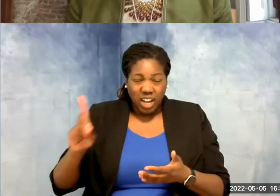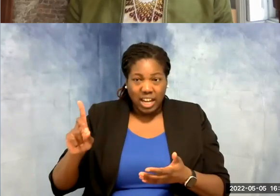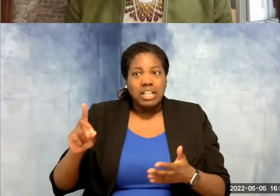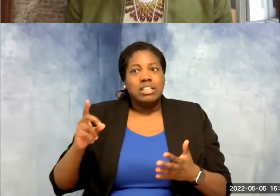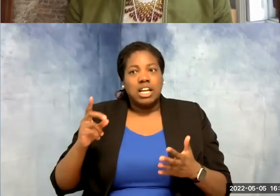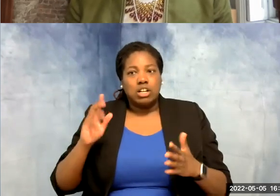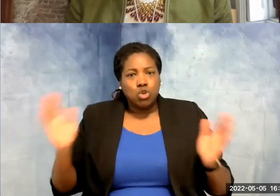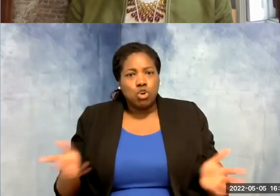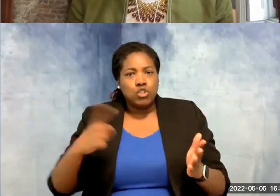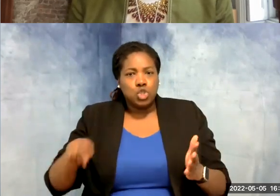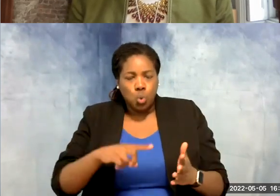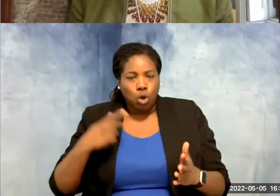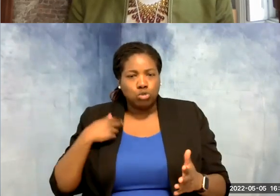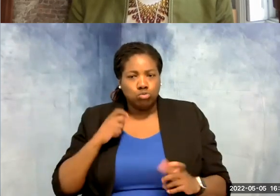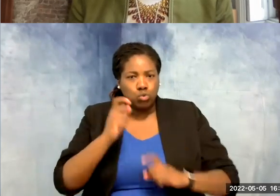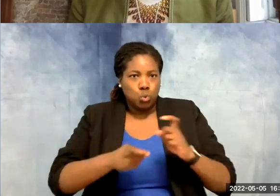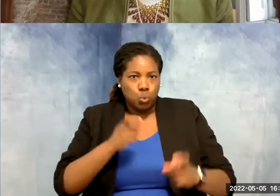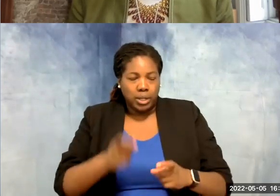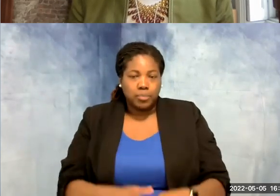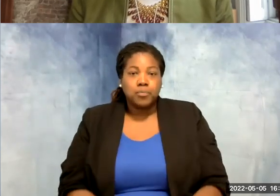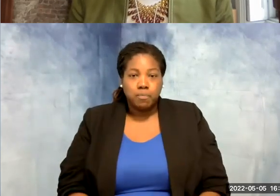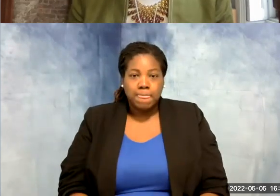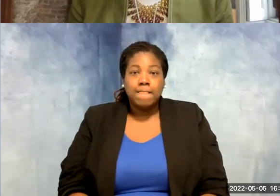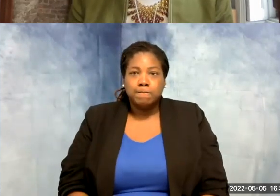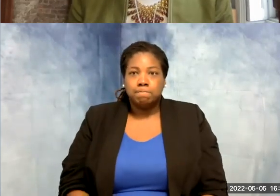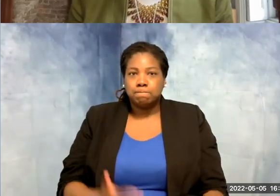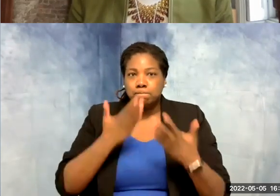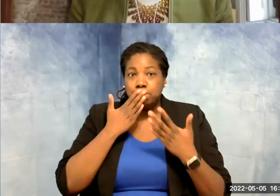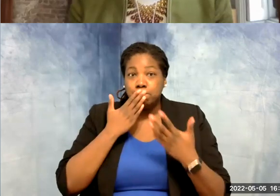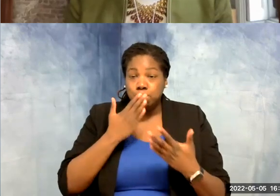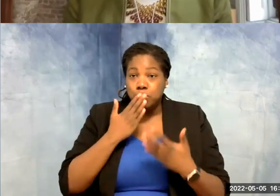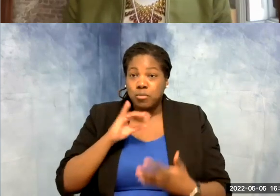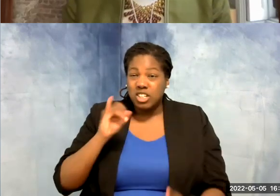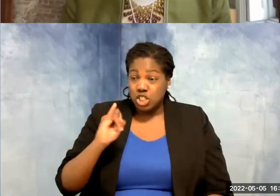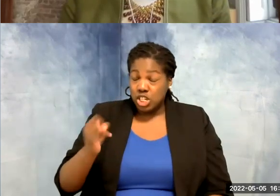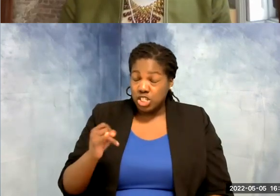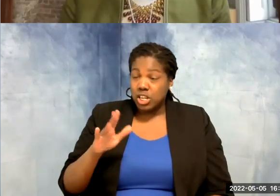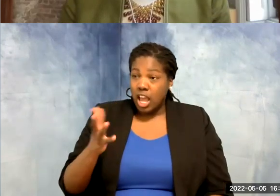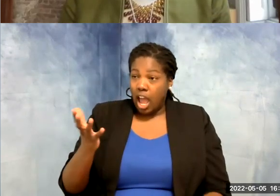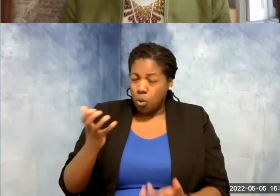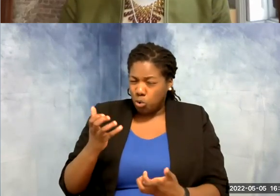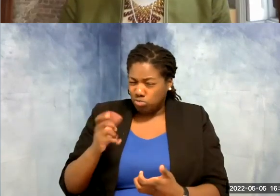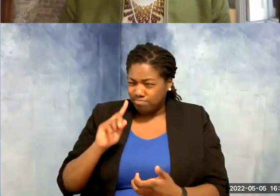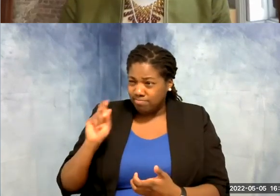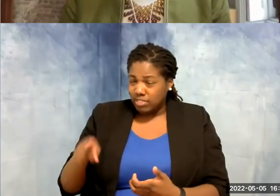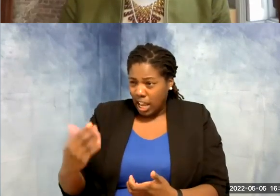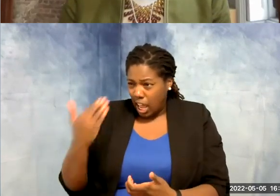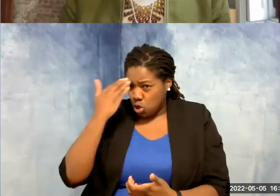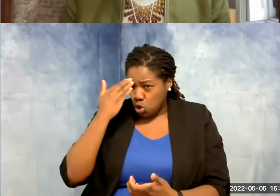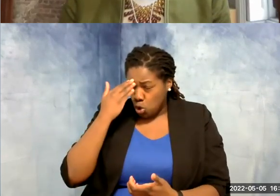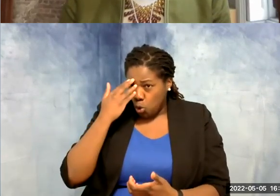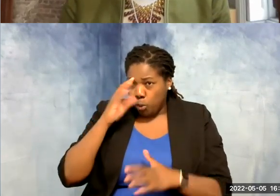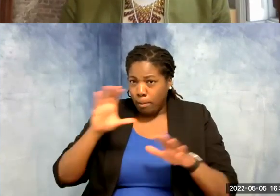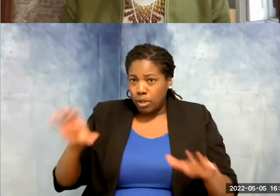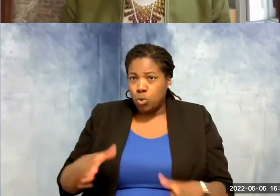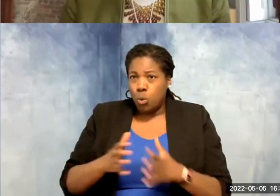look and donate if possible. Thanks for that. JJ, I wanna bring you back in because I know we've been doing